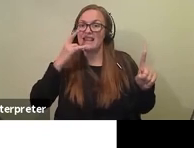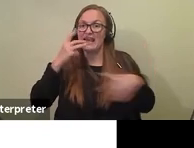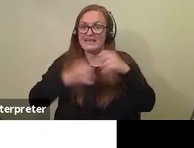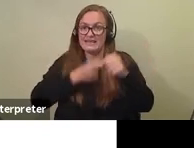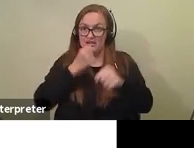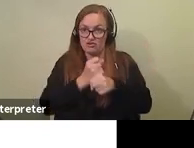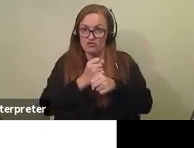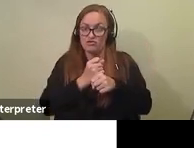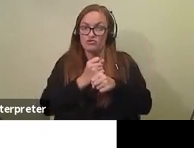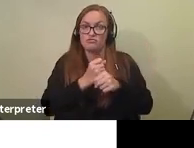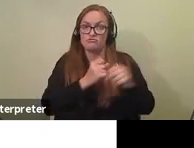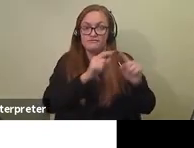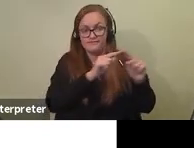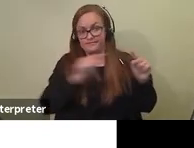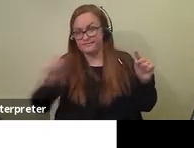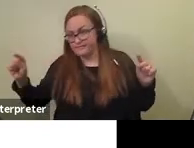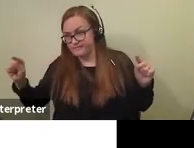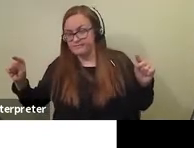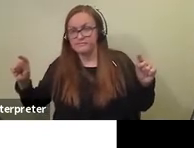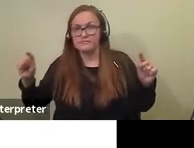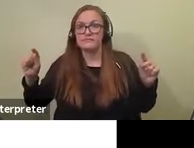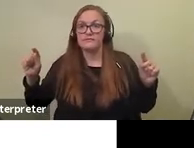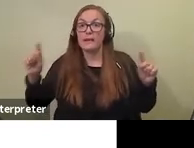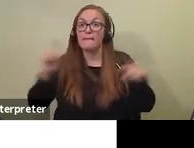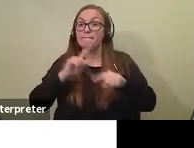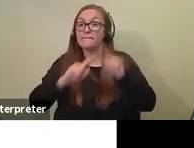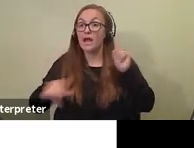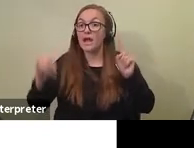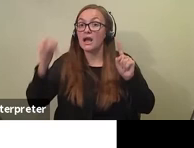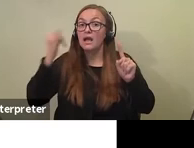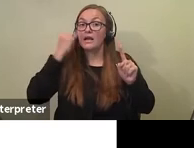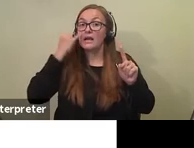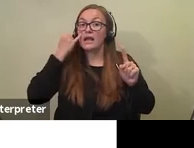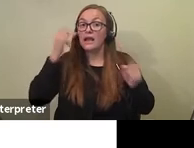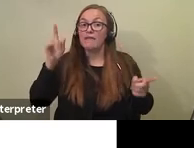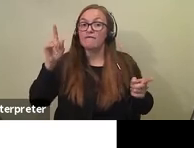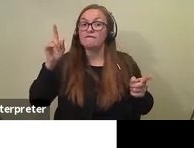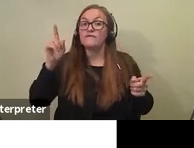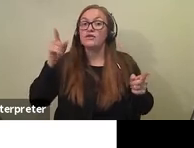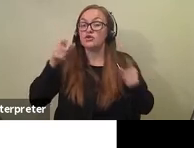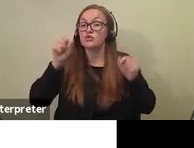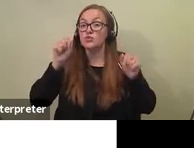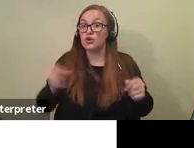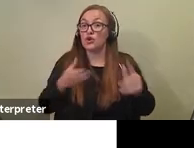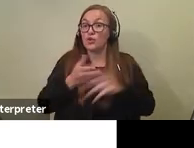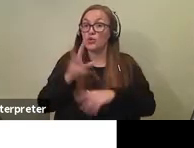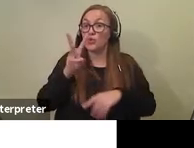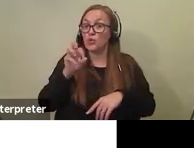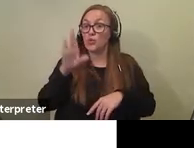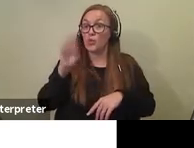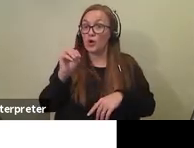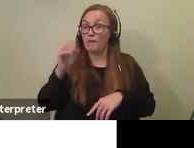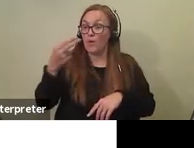travel from Vega to the Earth or vice versa. However, the distance would be much smaller if you could travel through a wormhole.